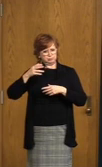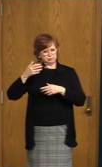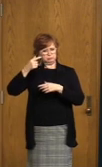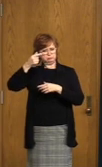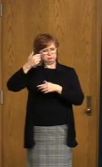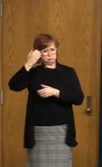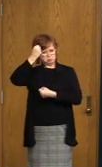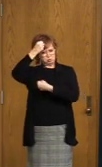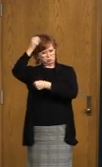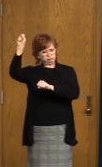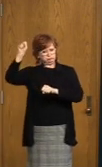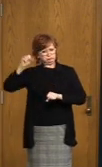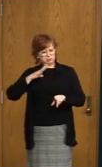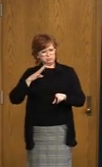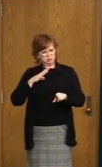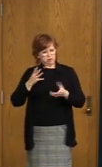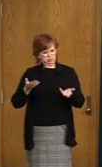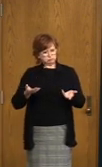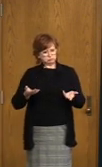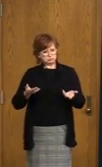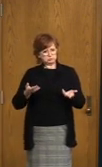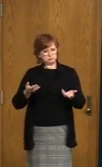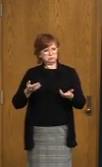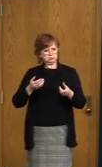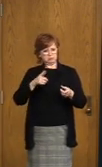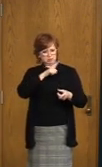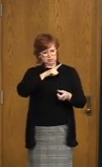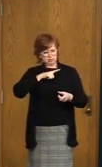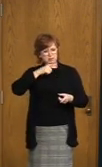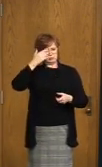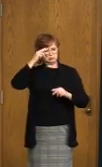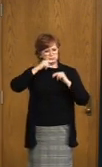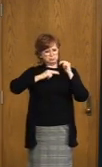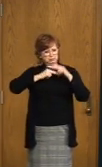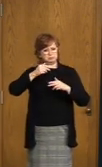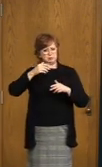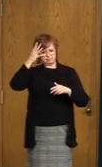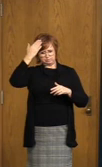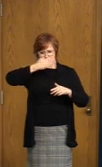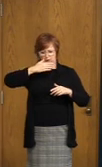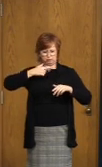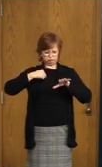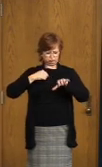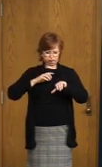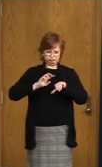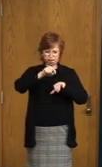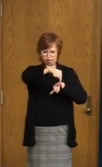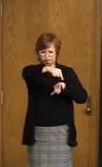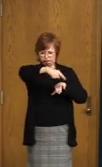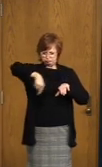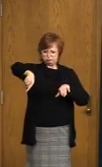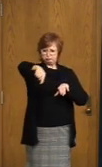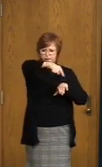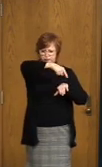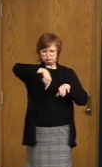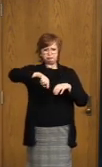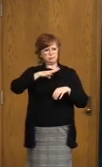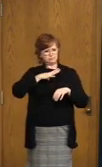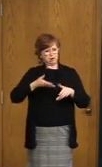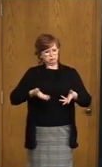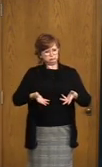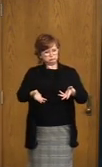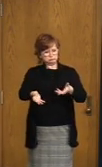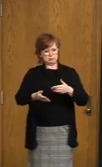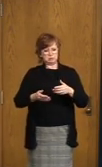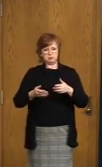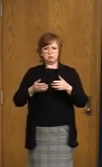government institution like this. But there are, in saying that, and I would say maybe this is the stage that we're at, is we have been starting to look